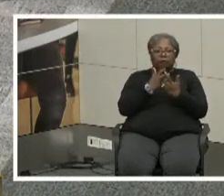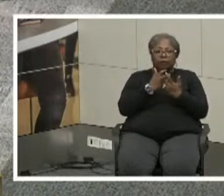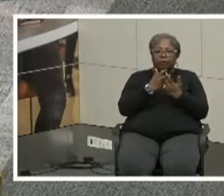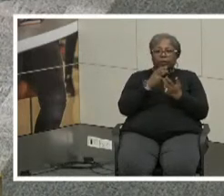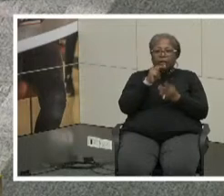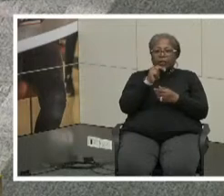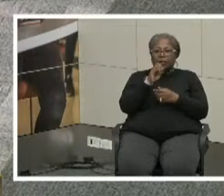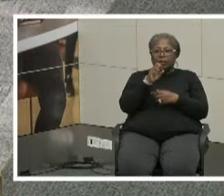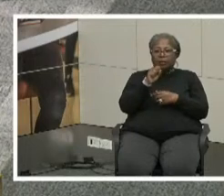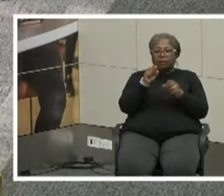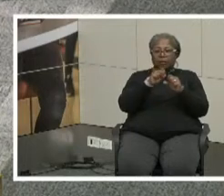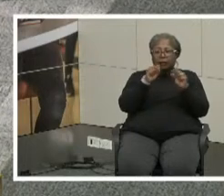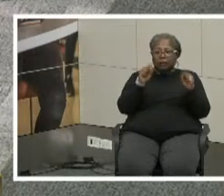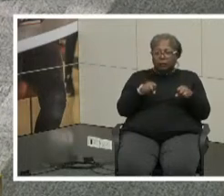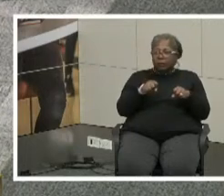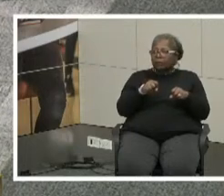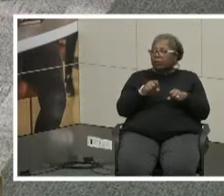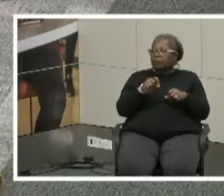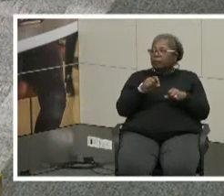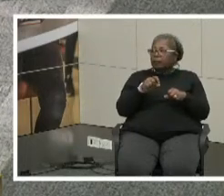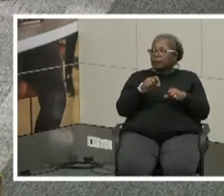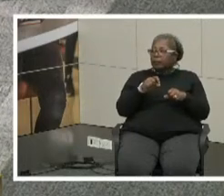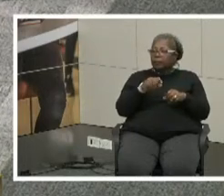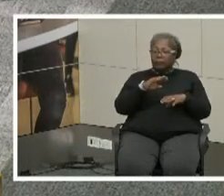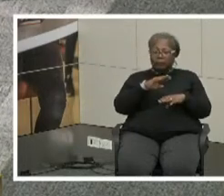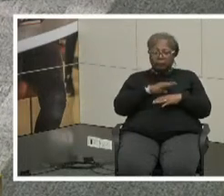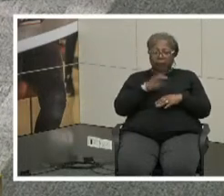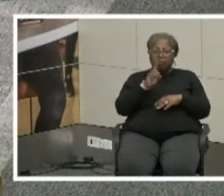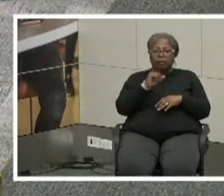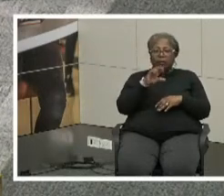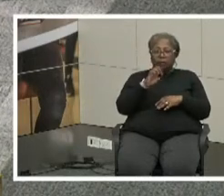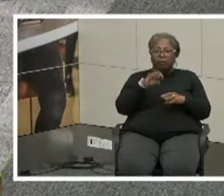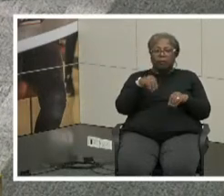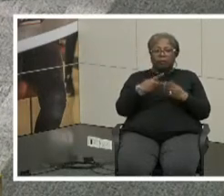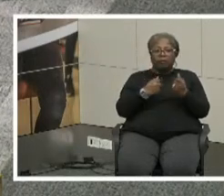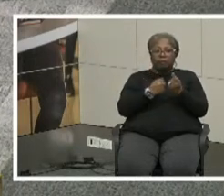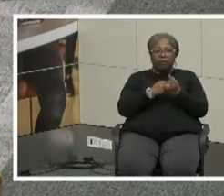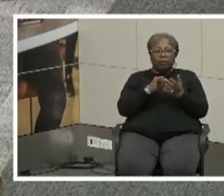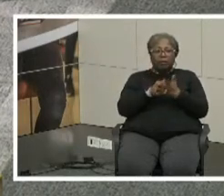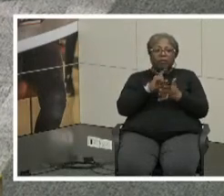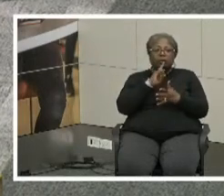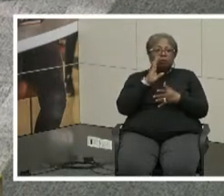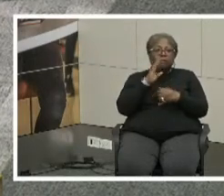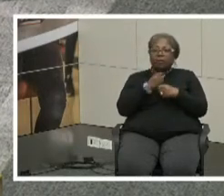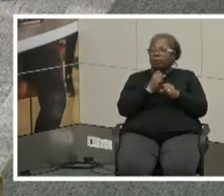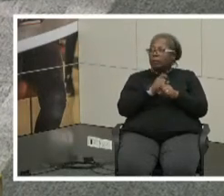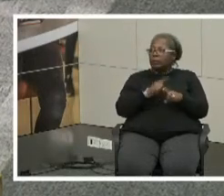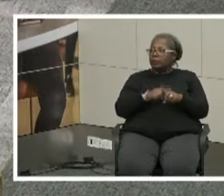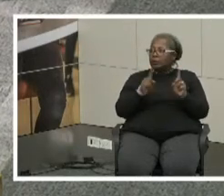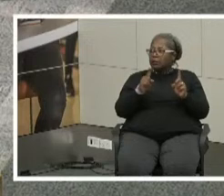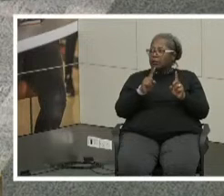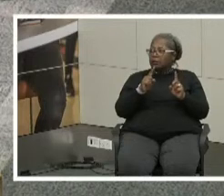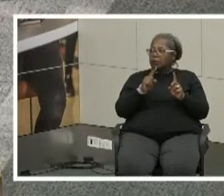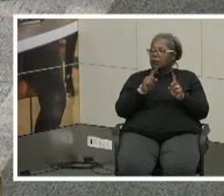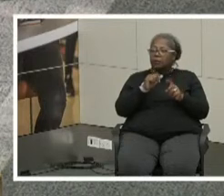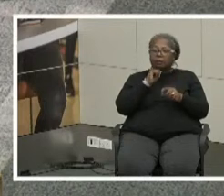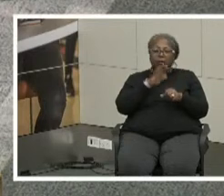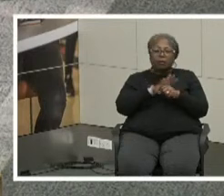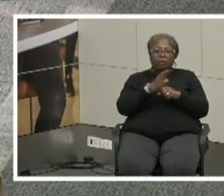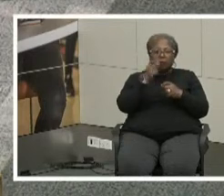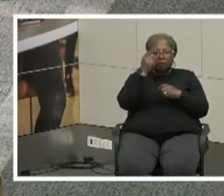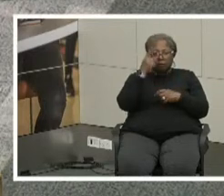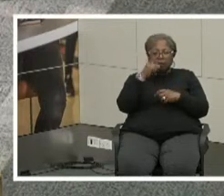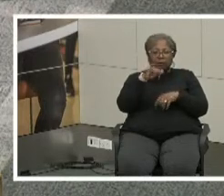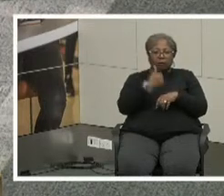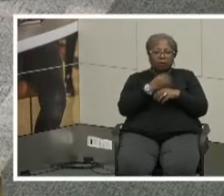NES system being forced on them we need to meet them where they are and provide support that will actually make a difference this lack of understanding sets